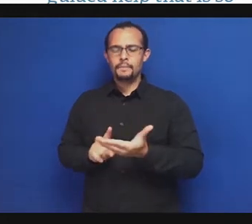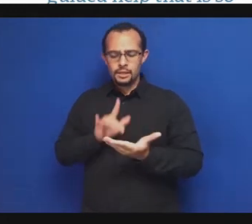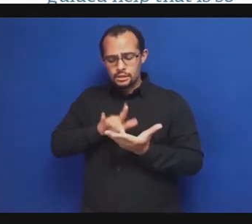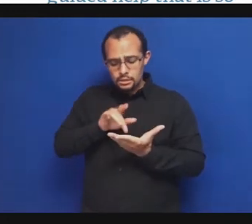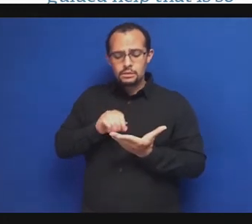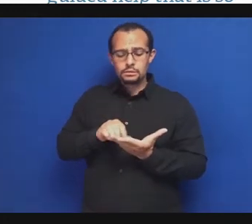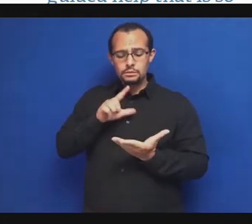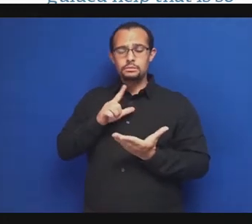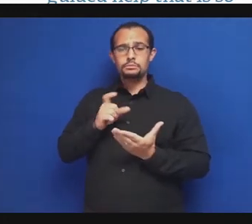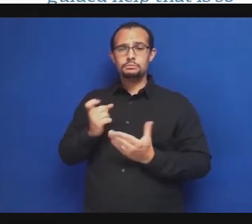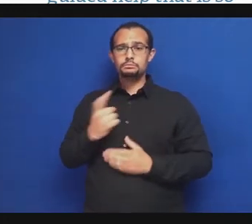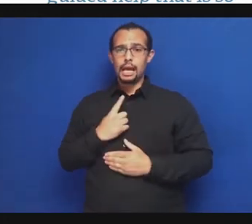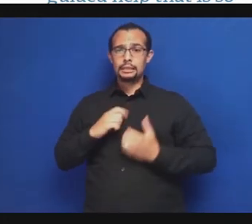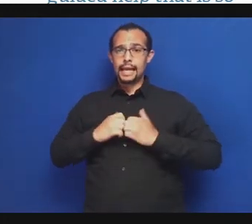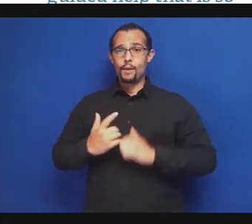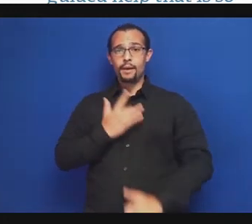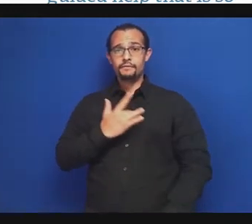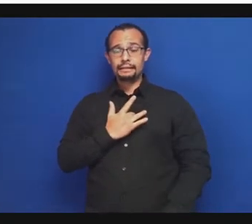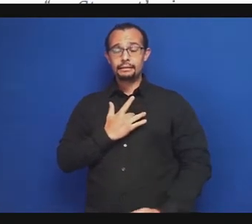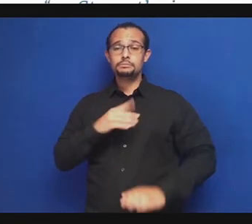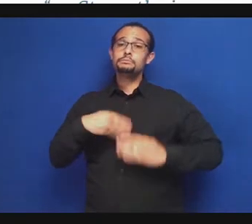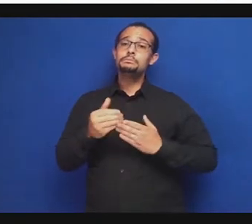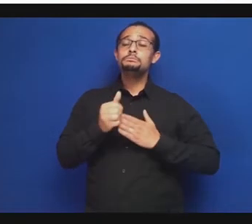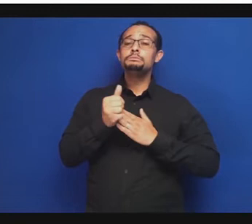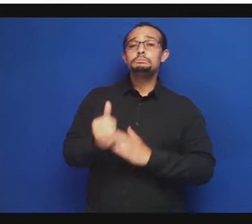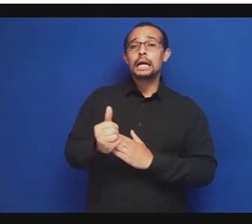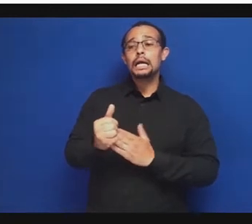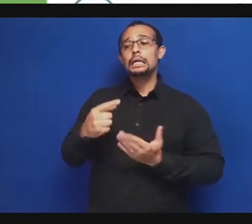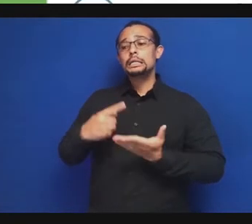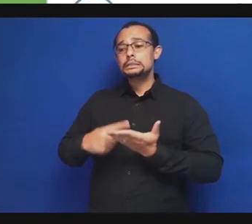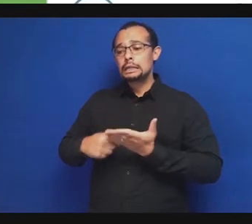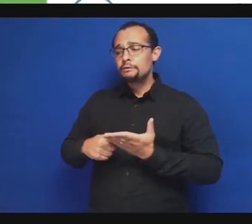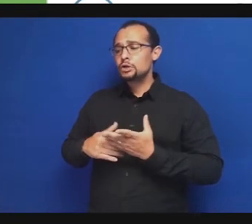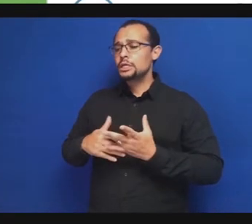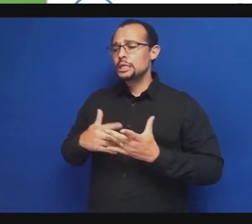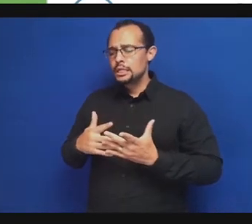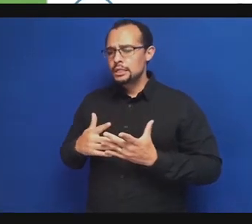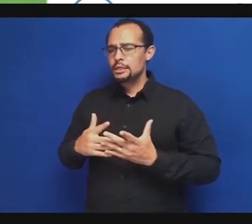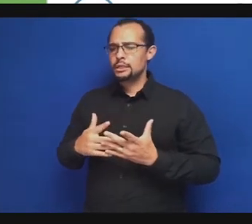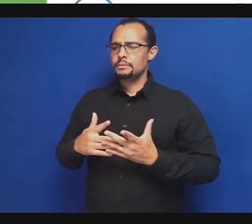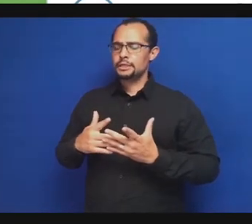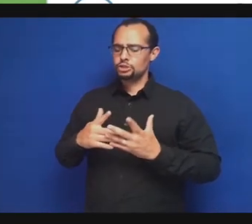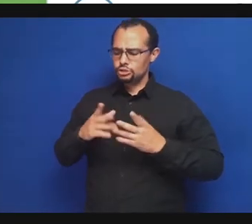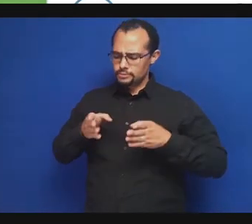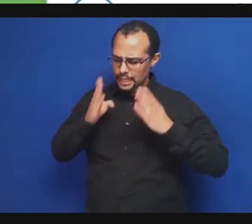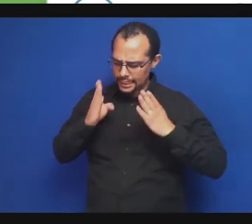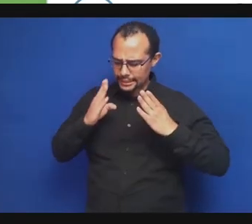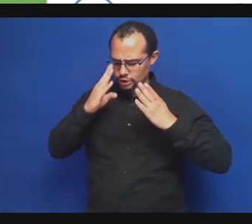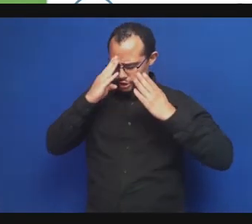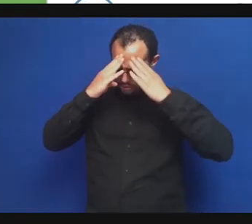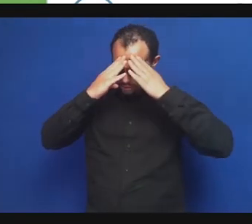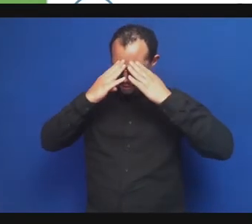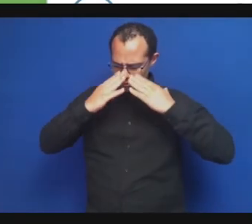being mindful, being aware. And so this is the way that you can, for Texas specifically, that you